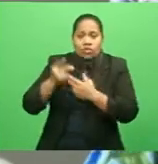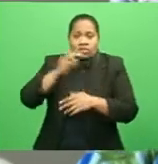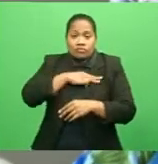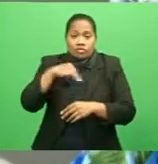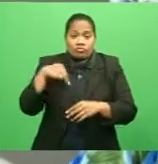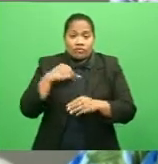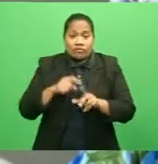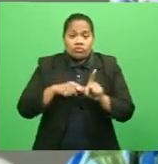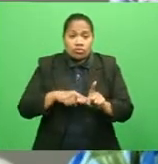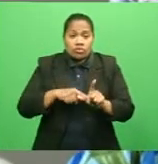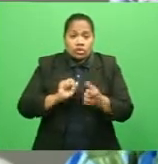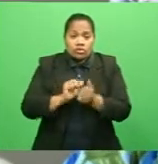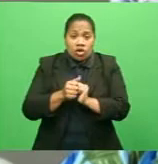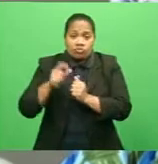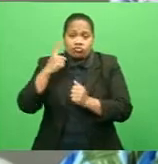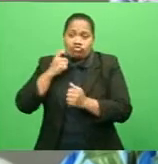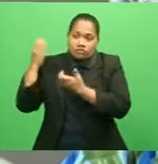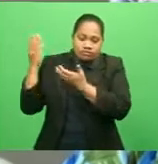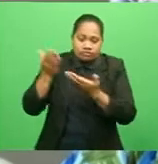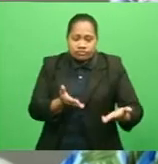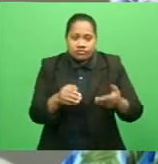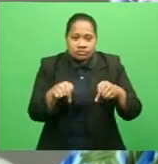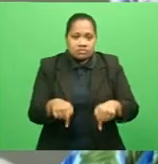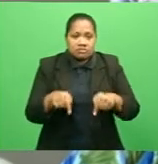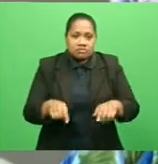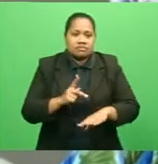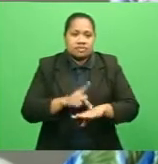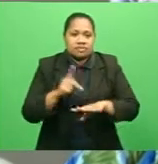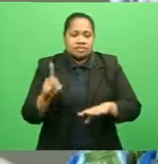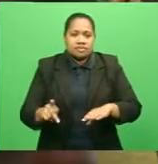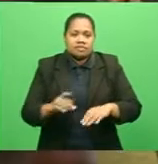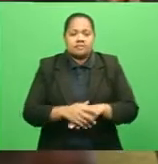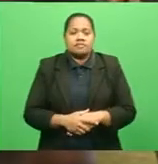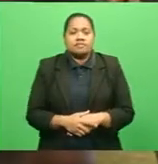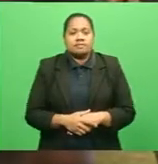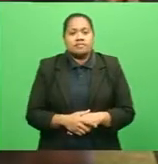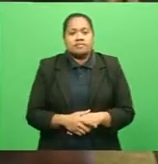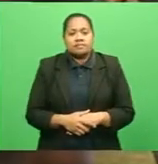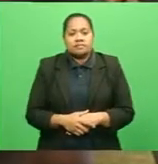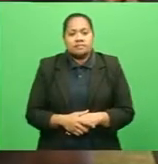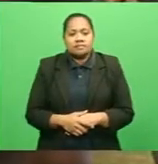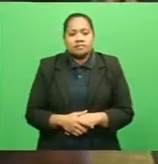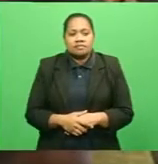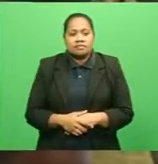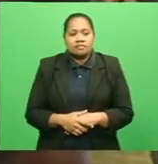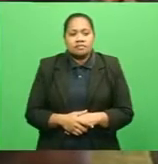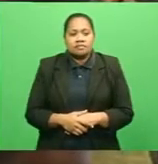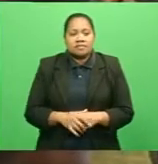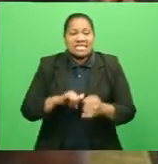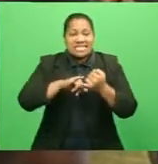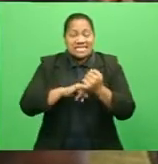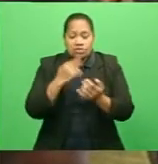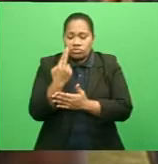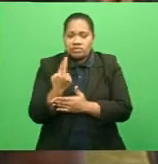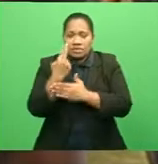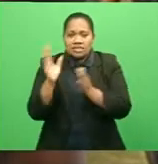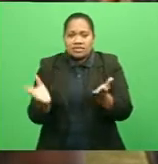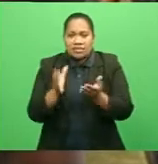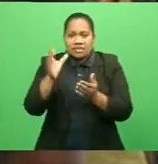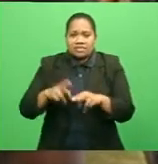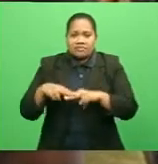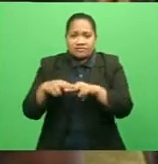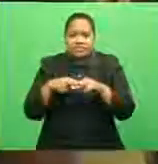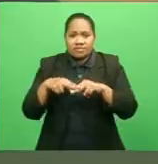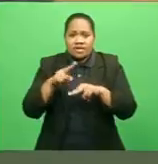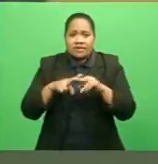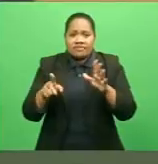bring it to the Parliament and everything, but Fiji FA has got their own anti-doping policy. Singh is representing the players at the Fiji FA Independent